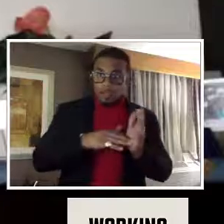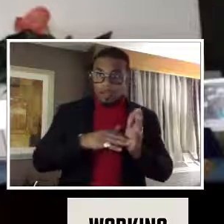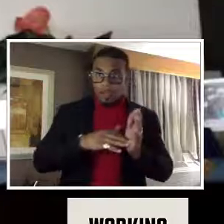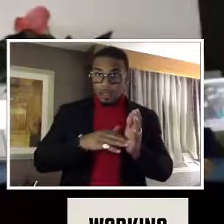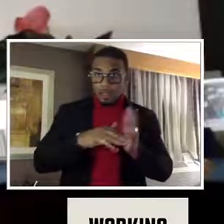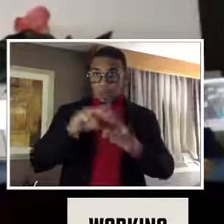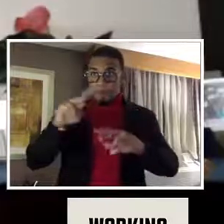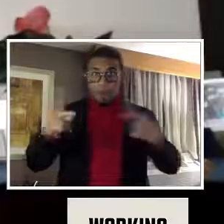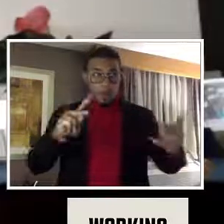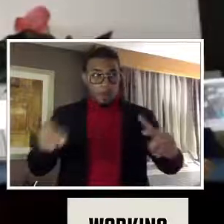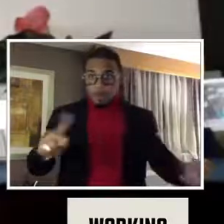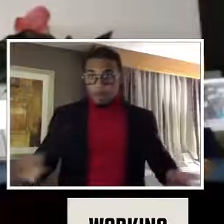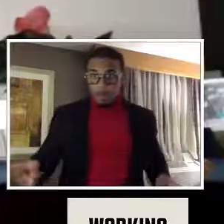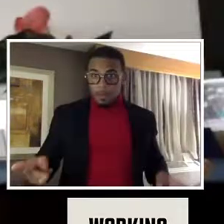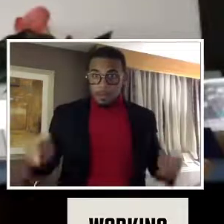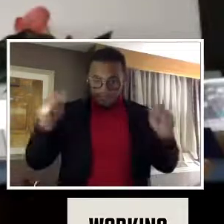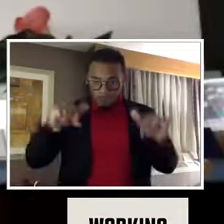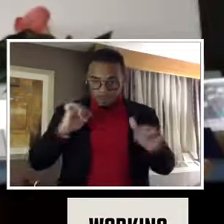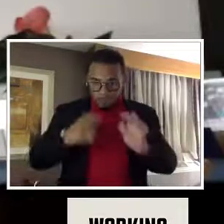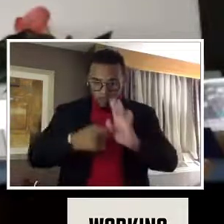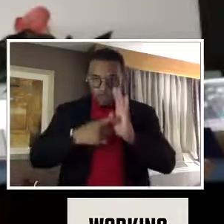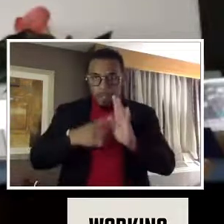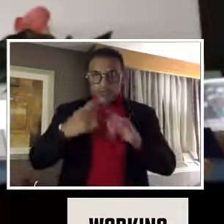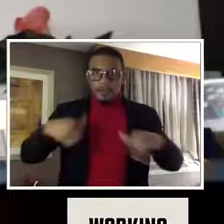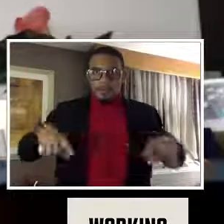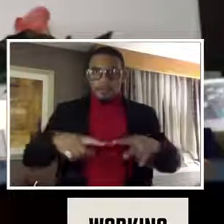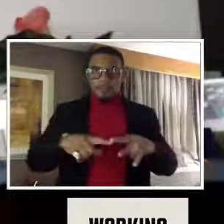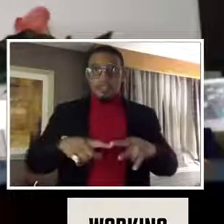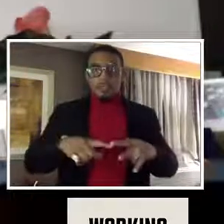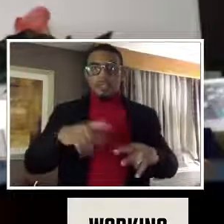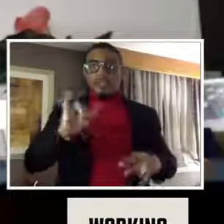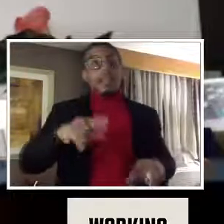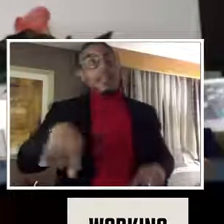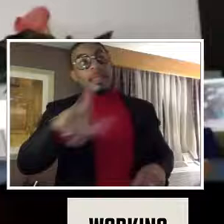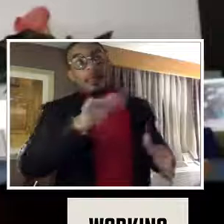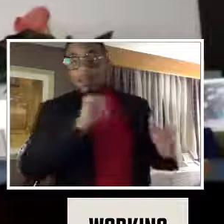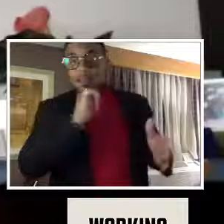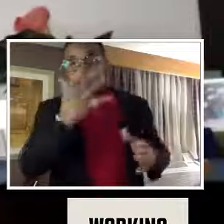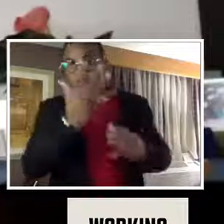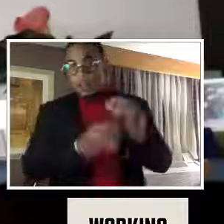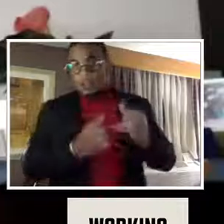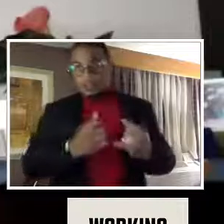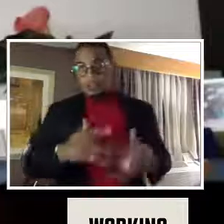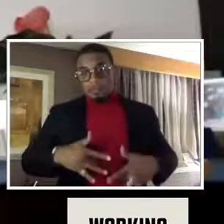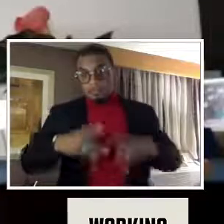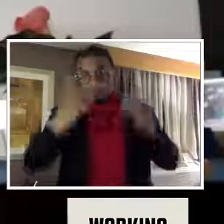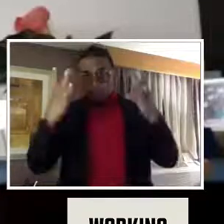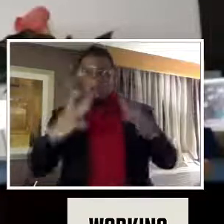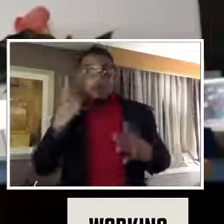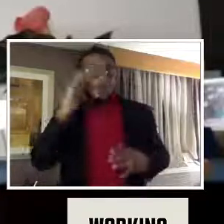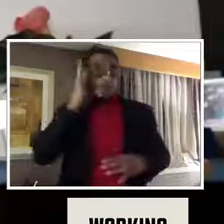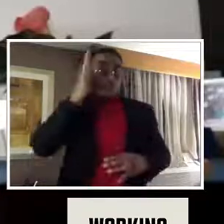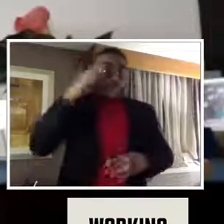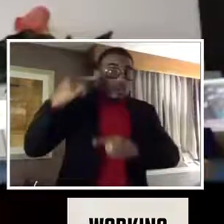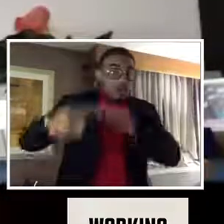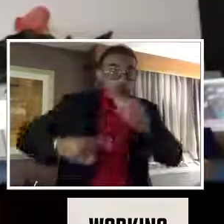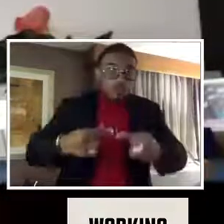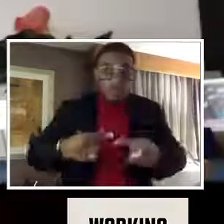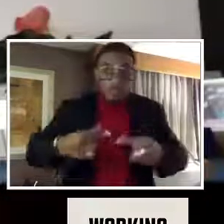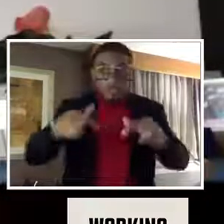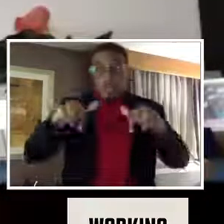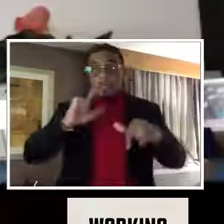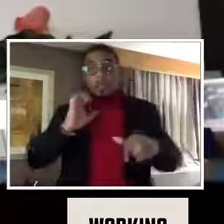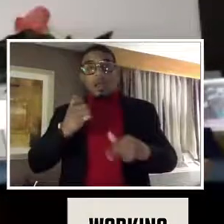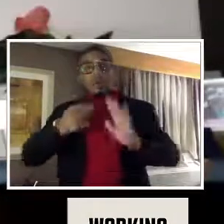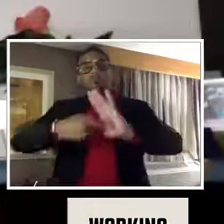fallen, this is what's required of us so that they may not perish in vain. For future generations, this is